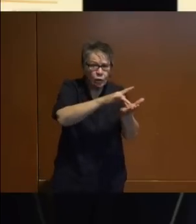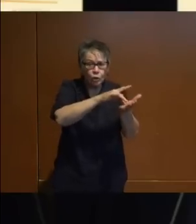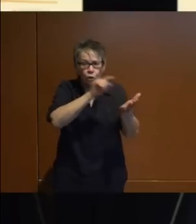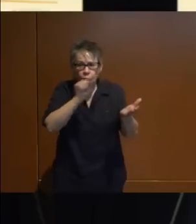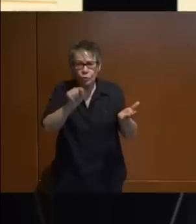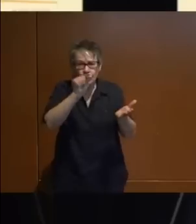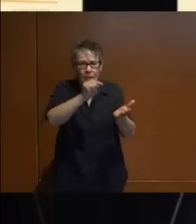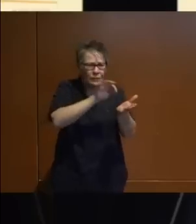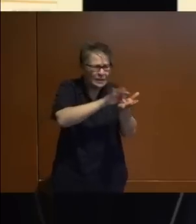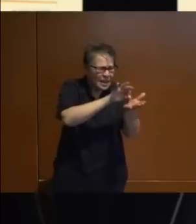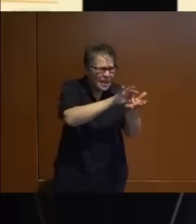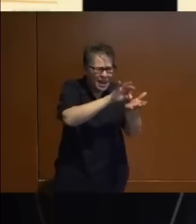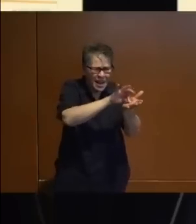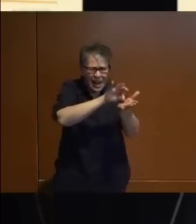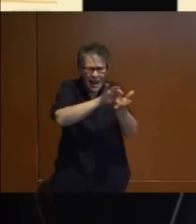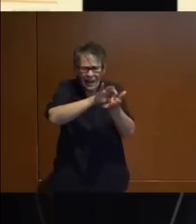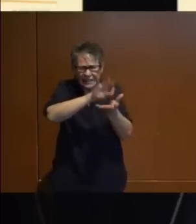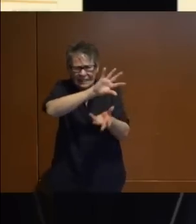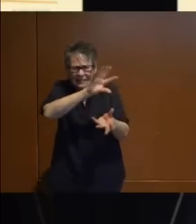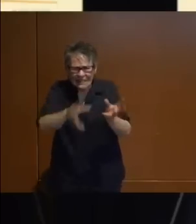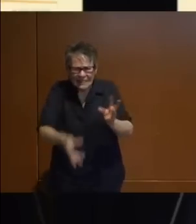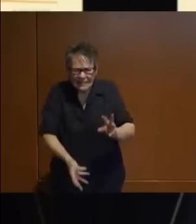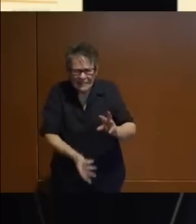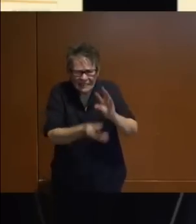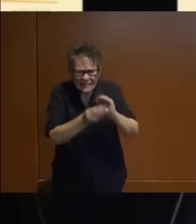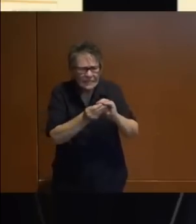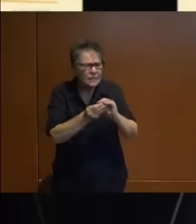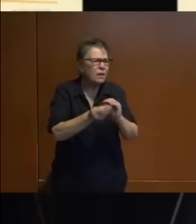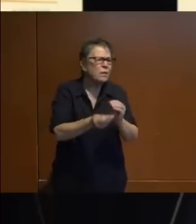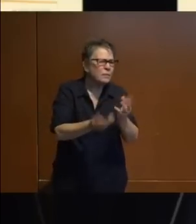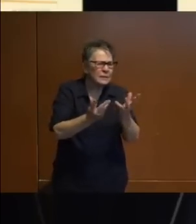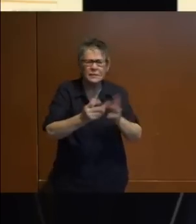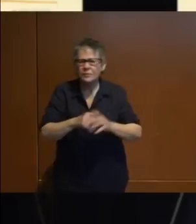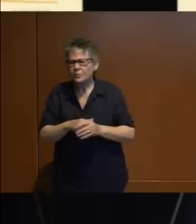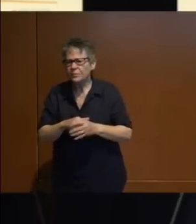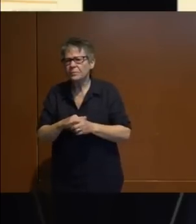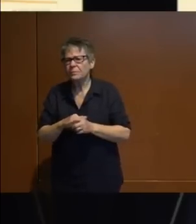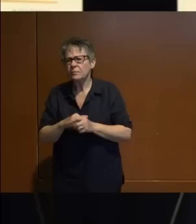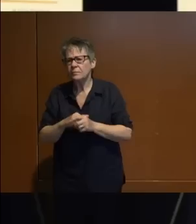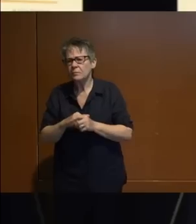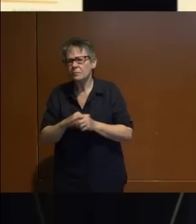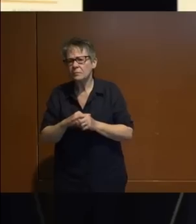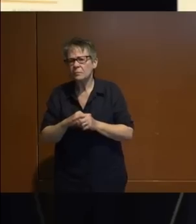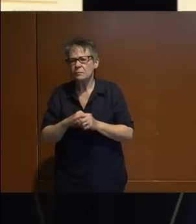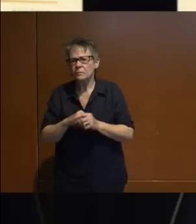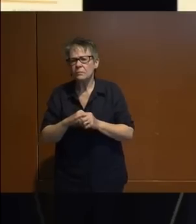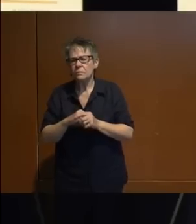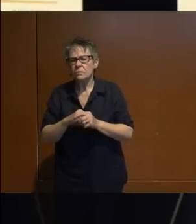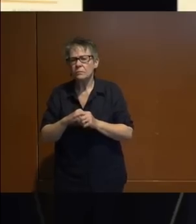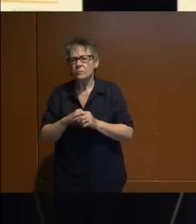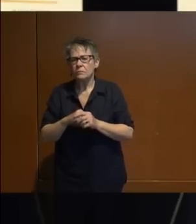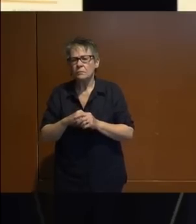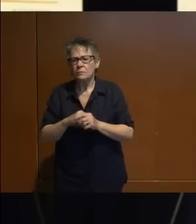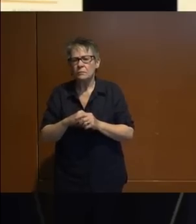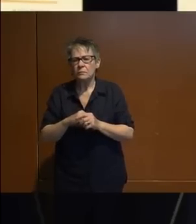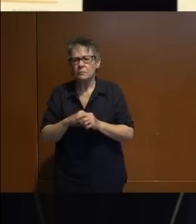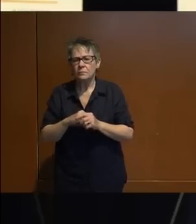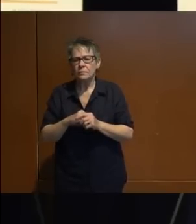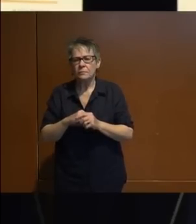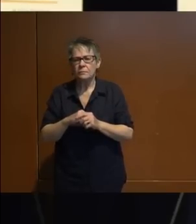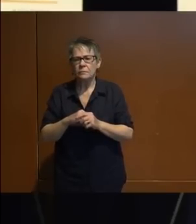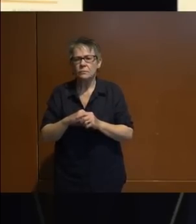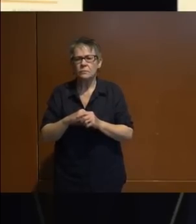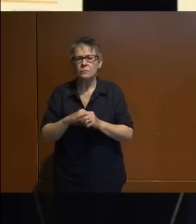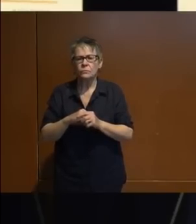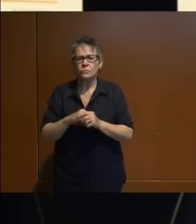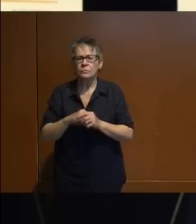own hospitals. I have the first part. We don't have all of the inventory of the ambulatory surgery